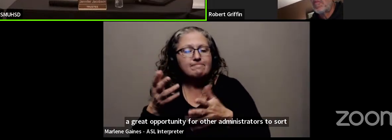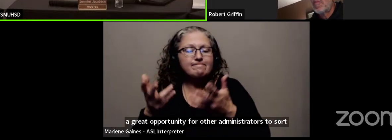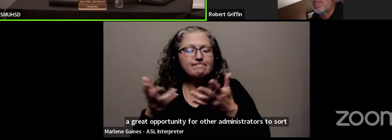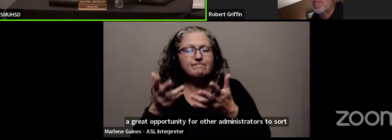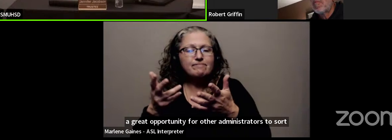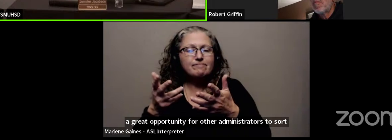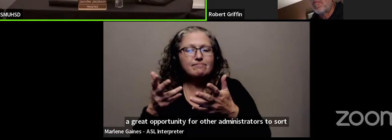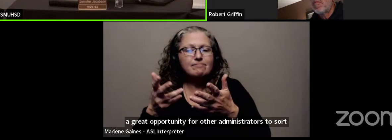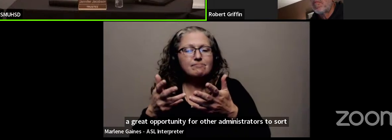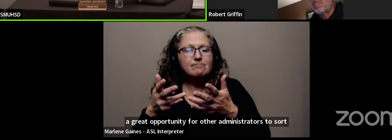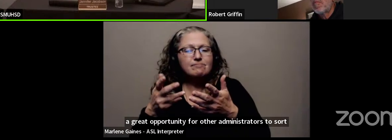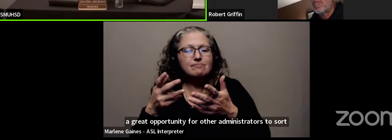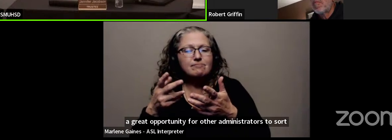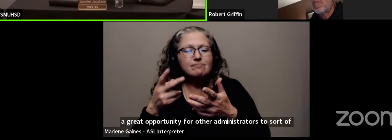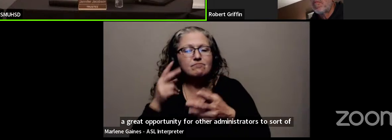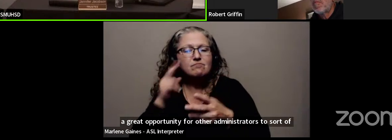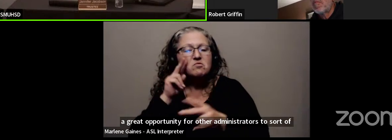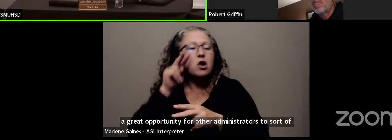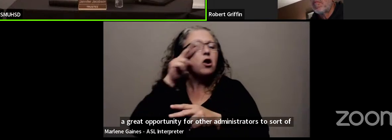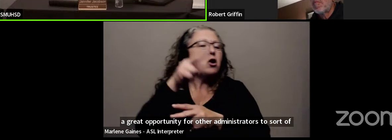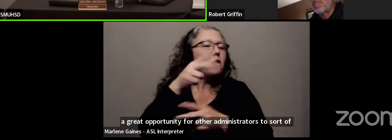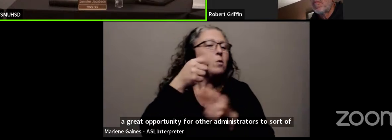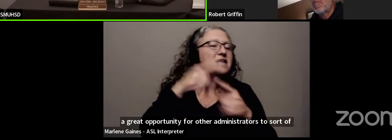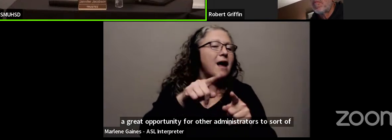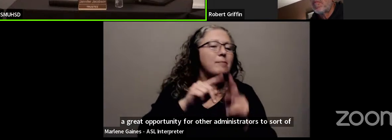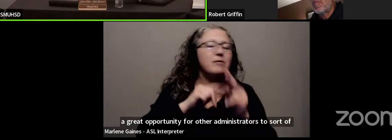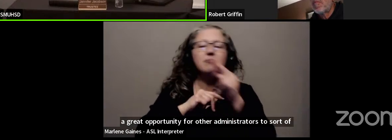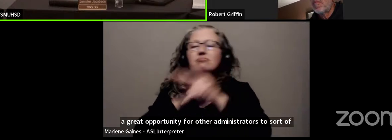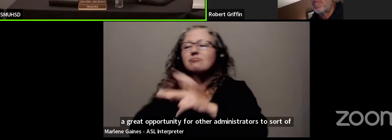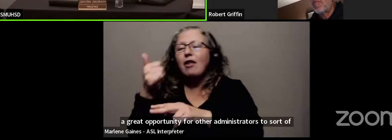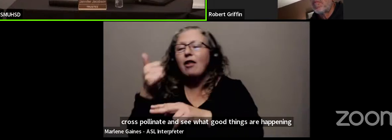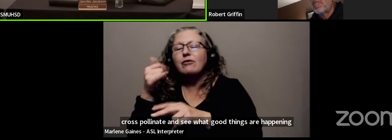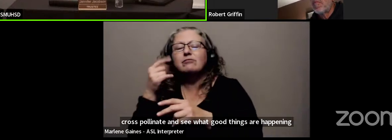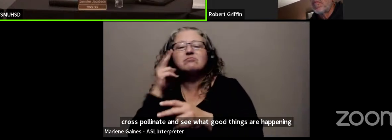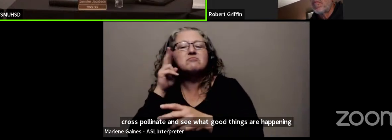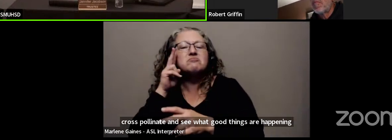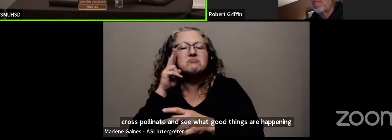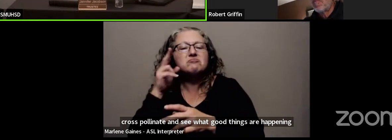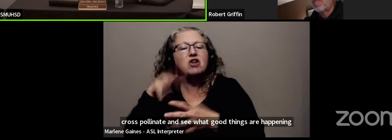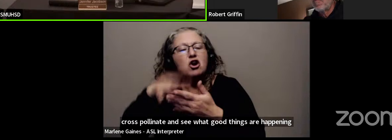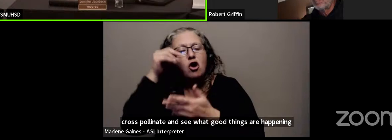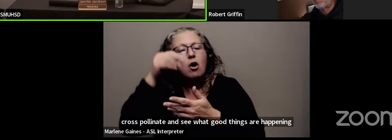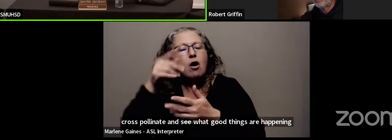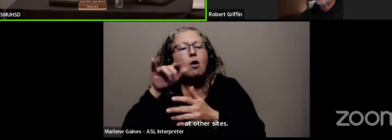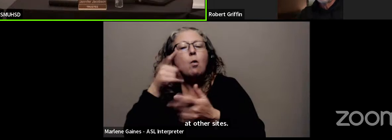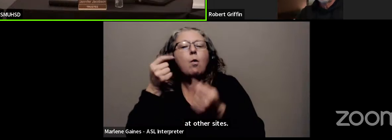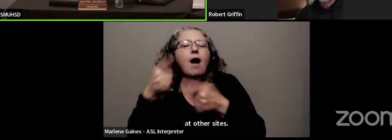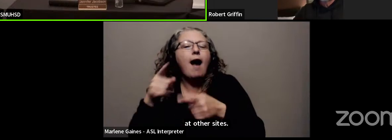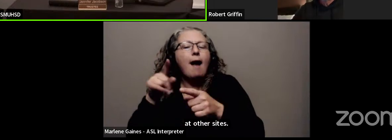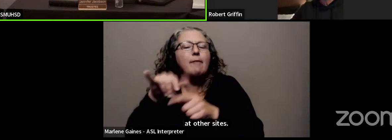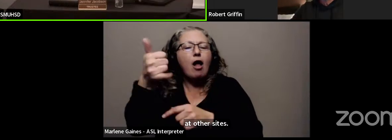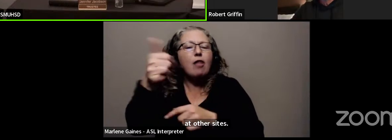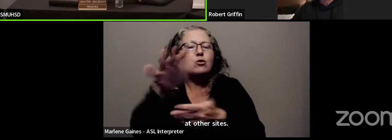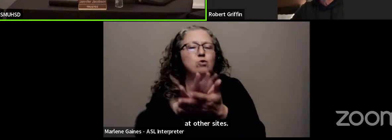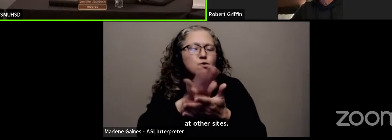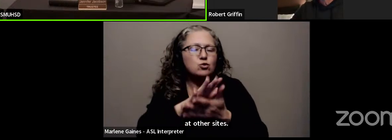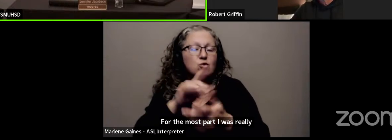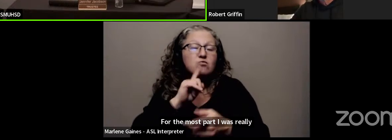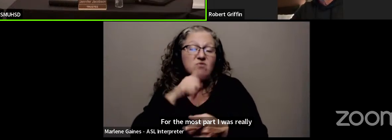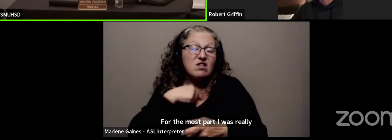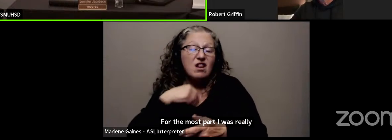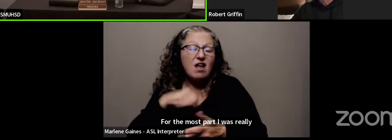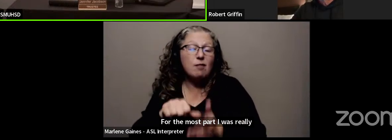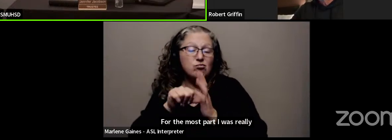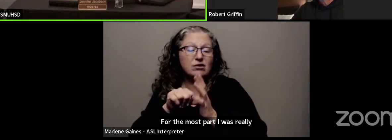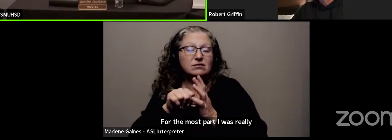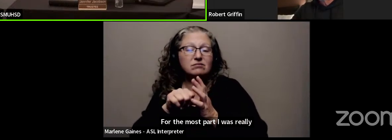and see what good things are happening at other sites. For the most part, I was really impressed with what I saw. There was a lot of